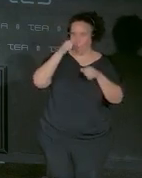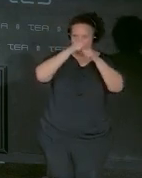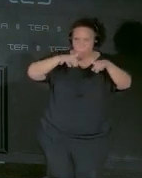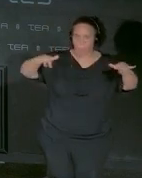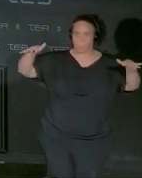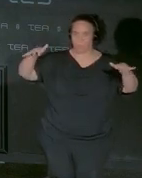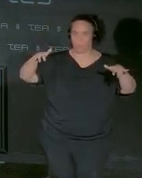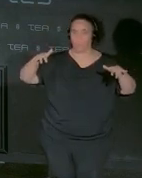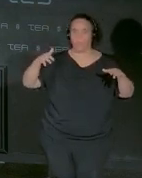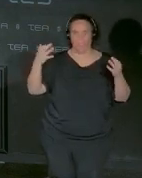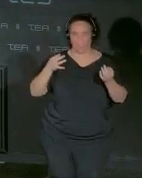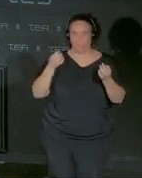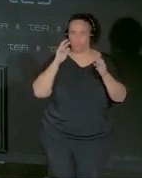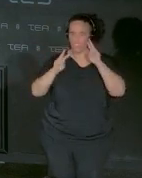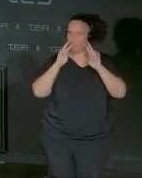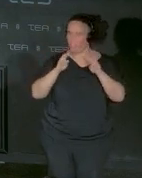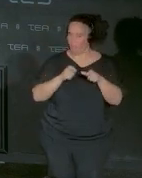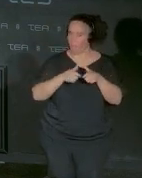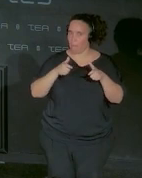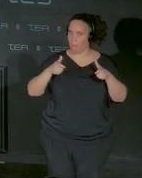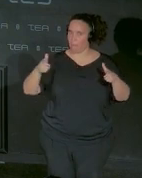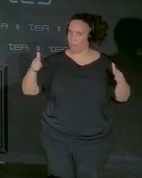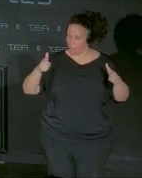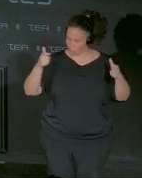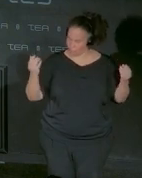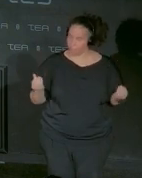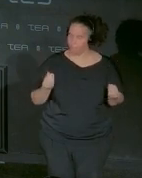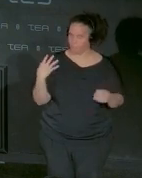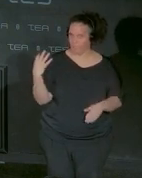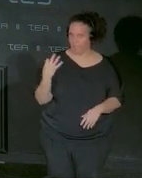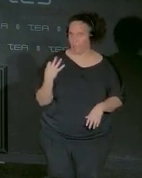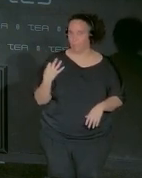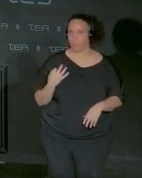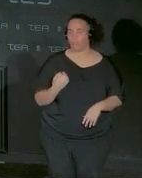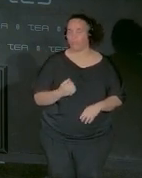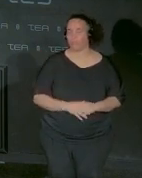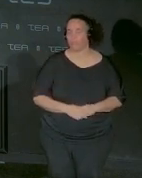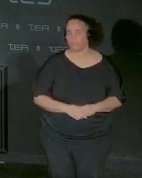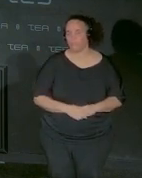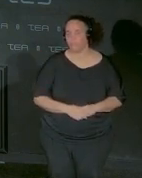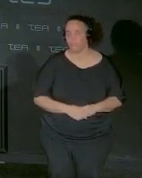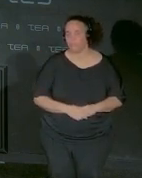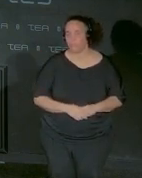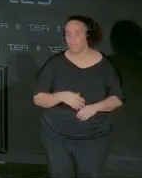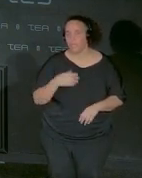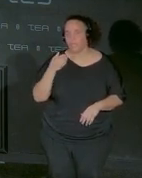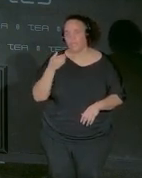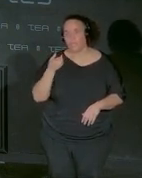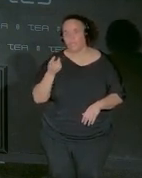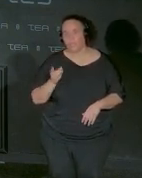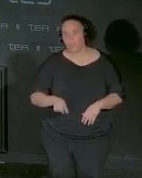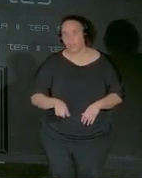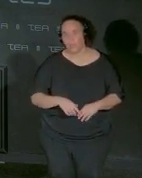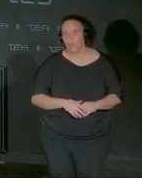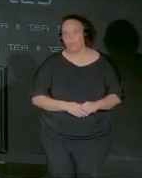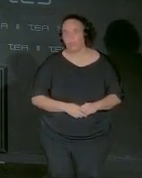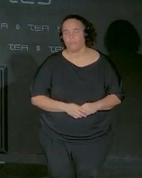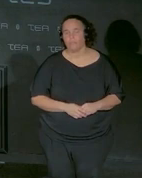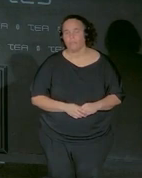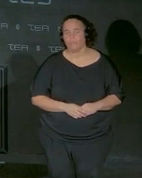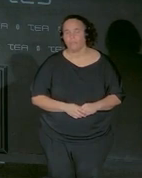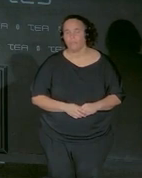So that was what I was talking about the visibility. Also stop the brain drain and turn it into a brain gain. Again, something that Youri told